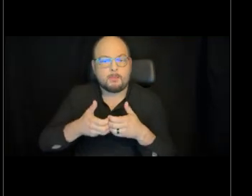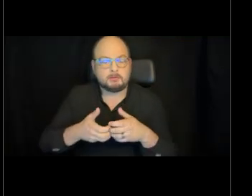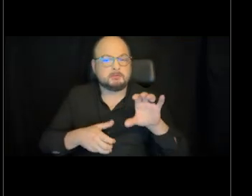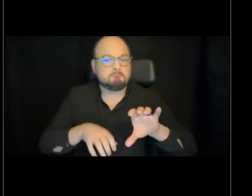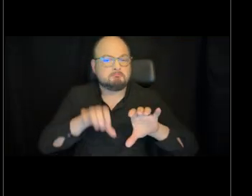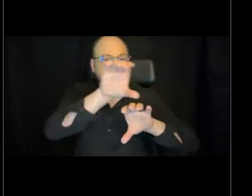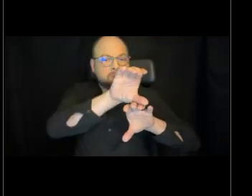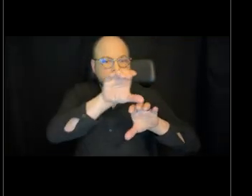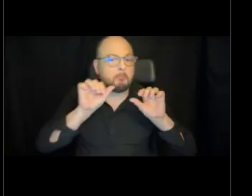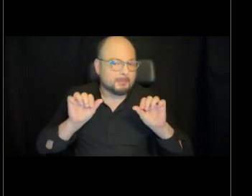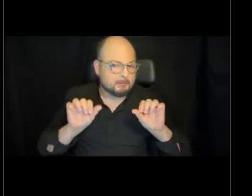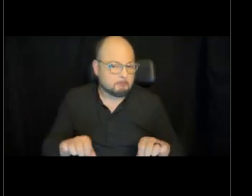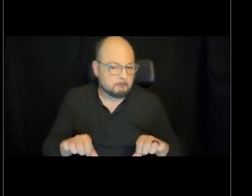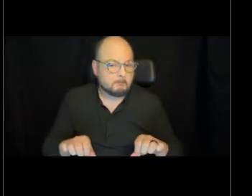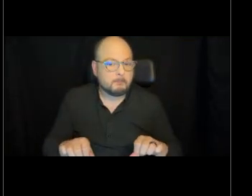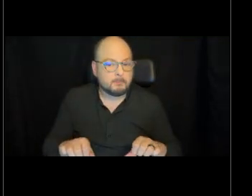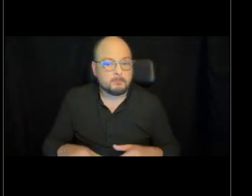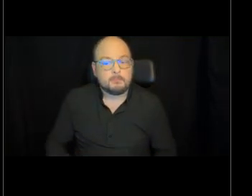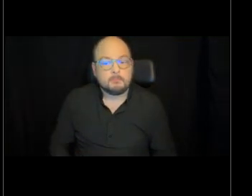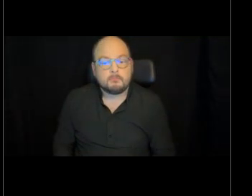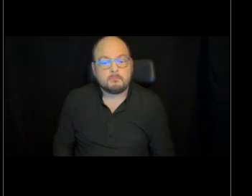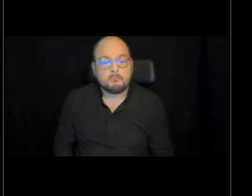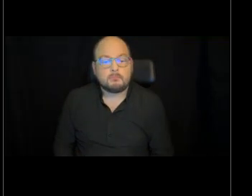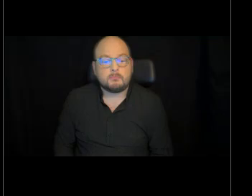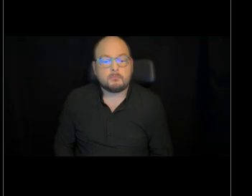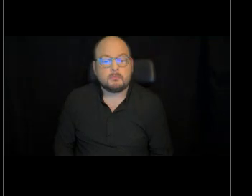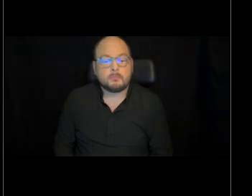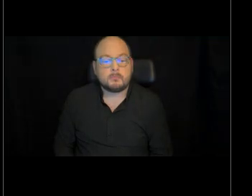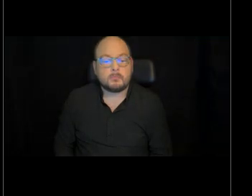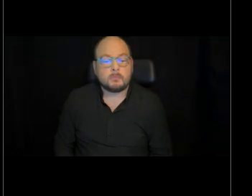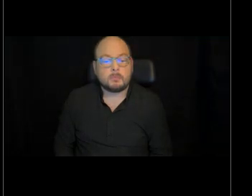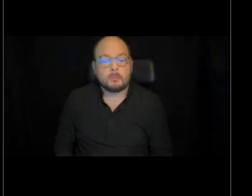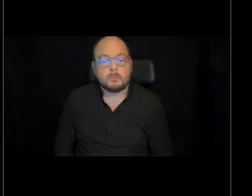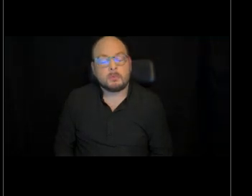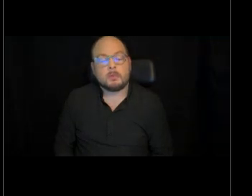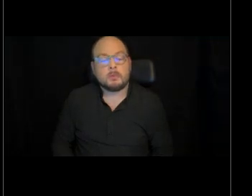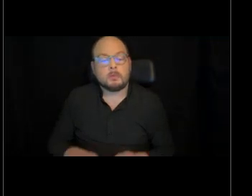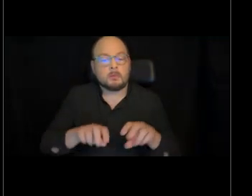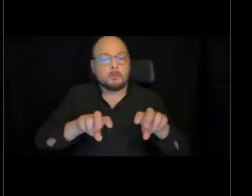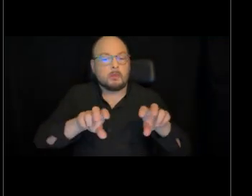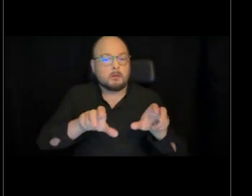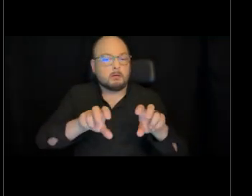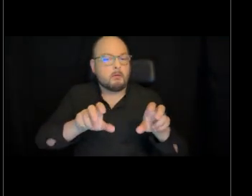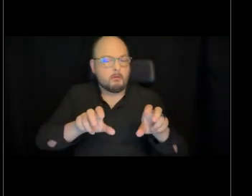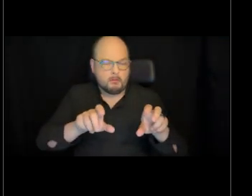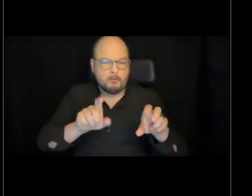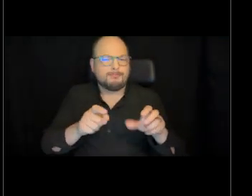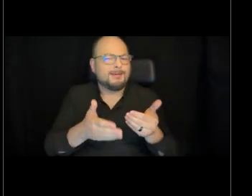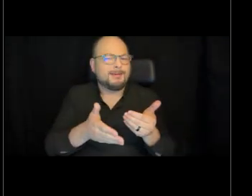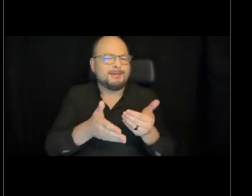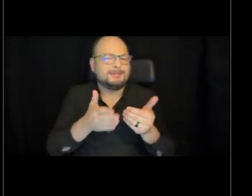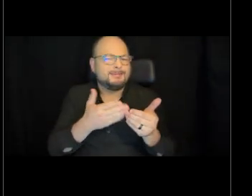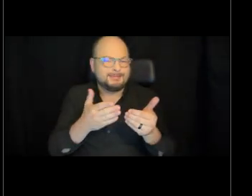is recommended controls be within the reach of seated users.